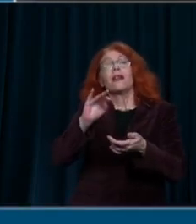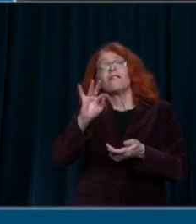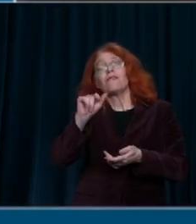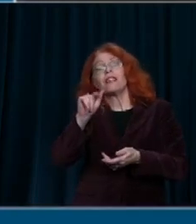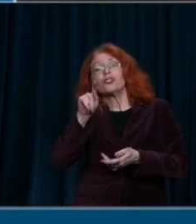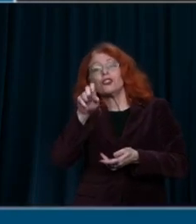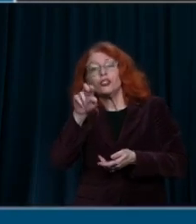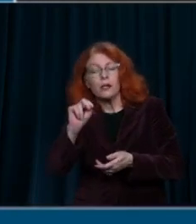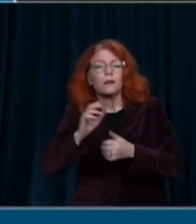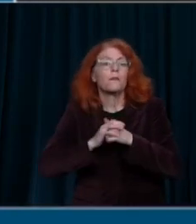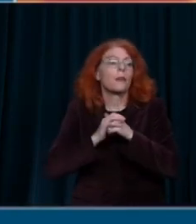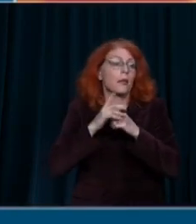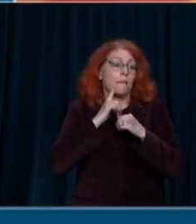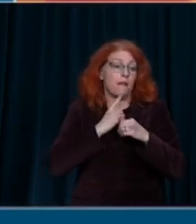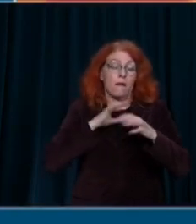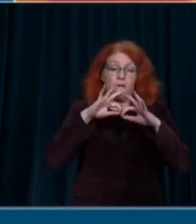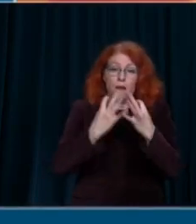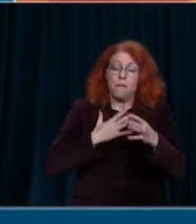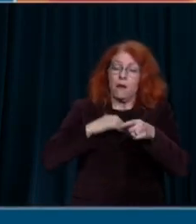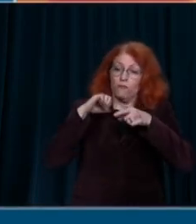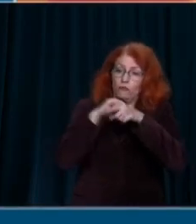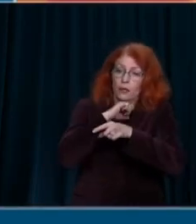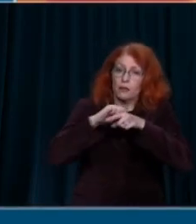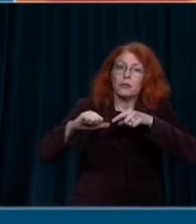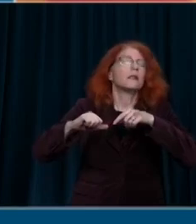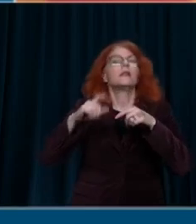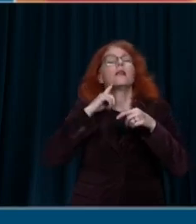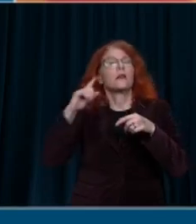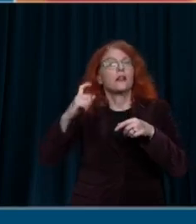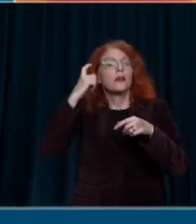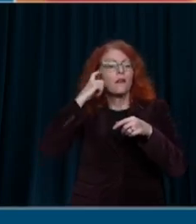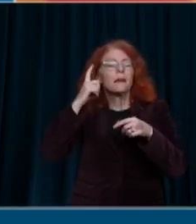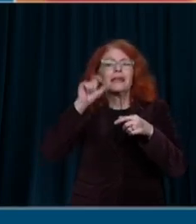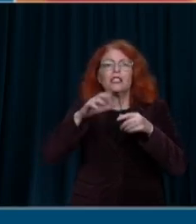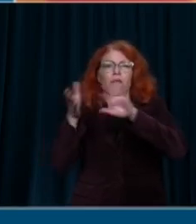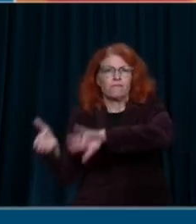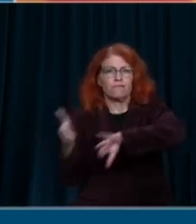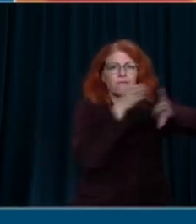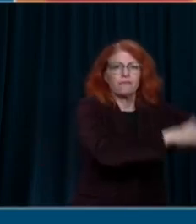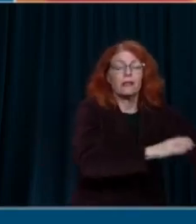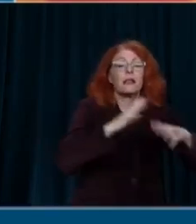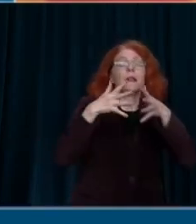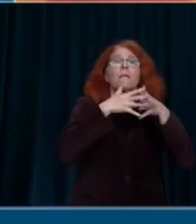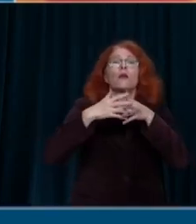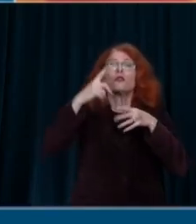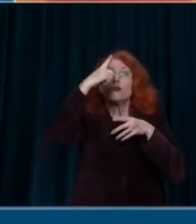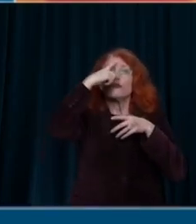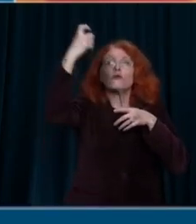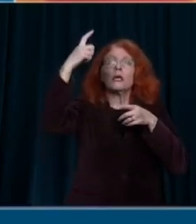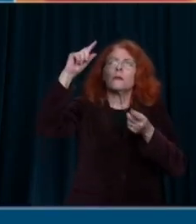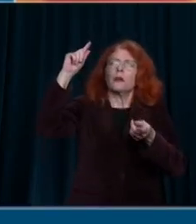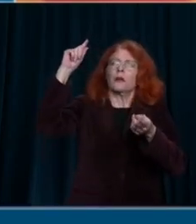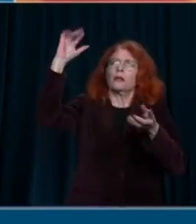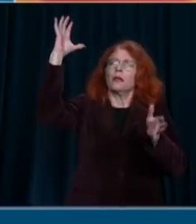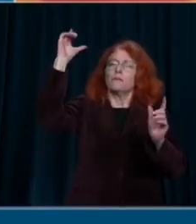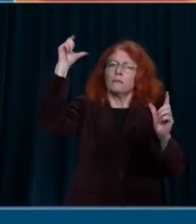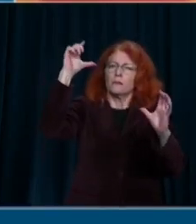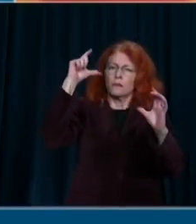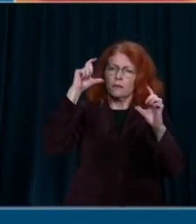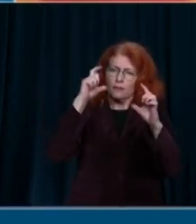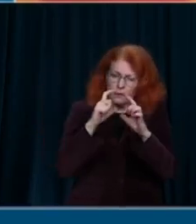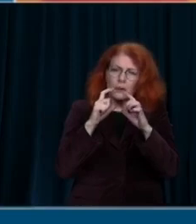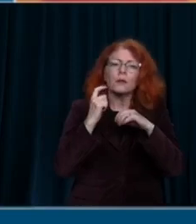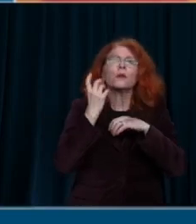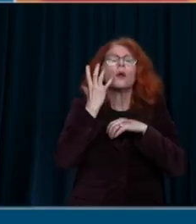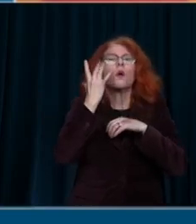talk to families in my practice, I can tell you that government can get out of the way. The American dream is dwindling because